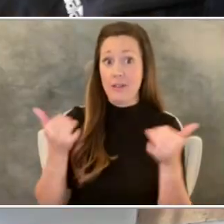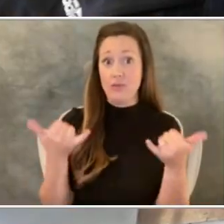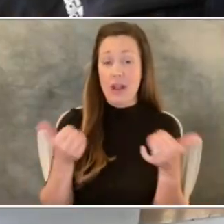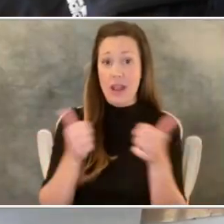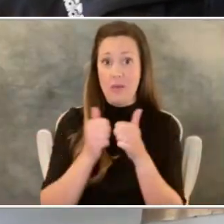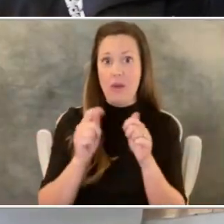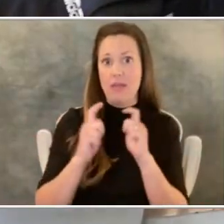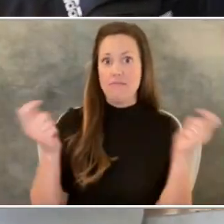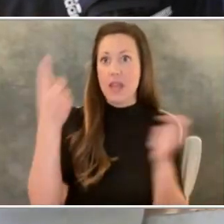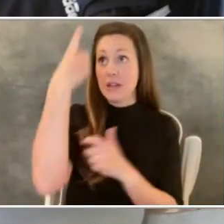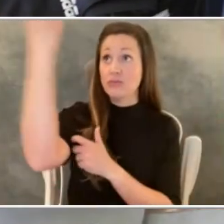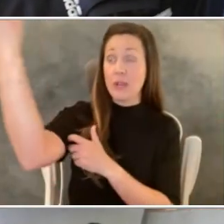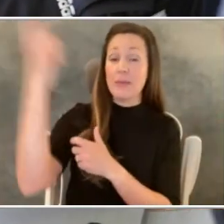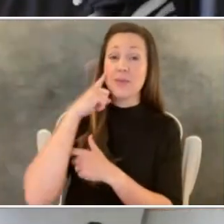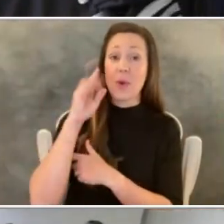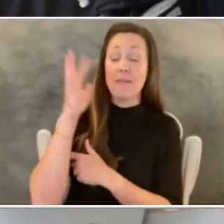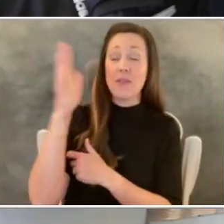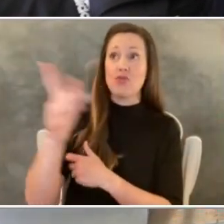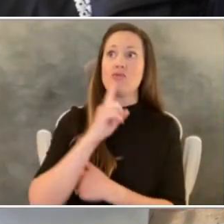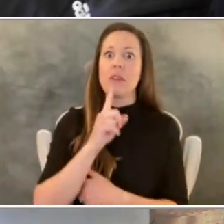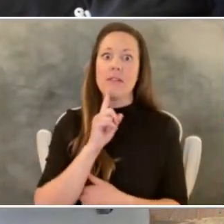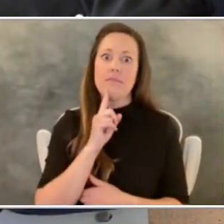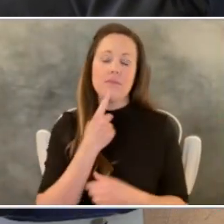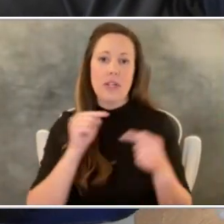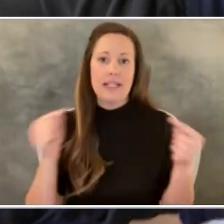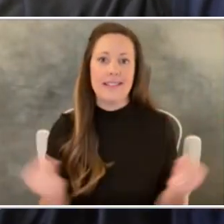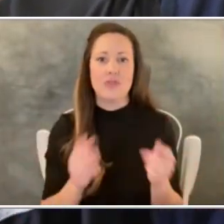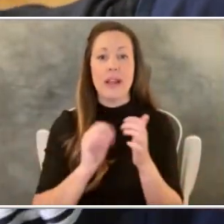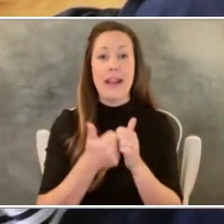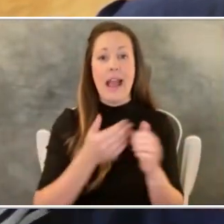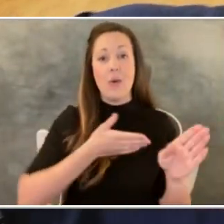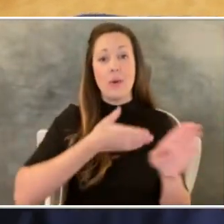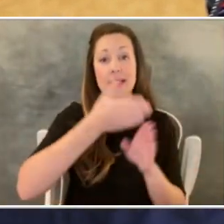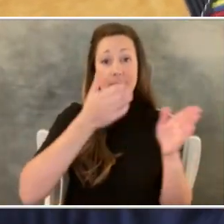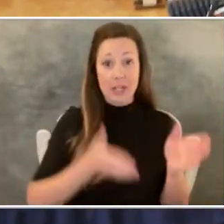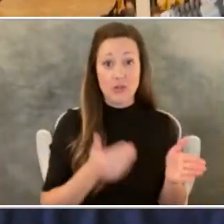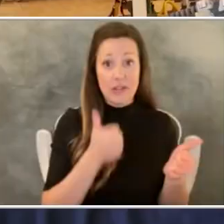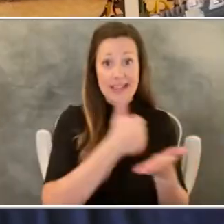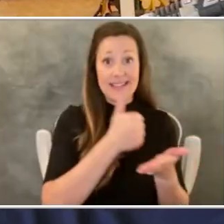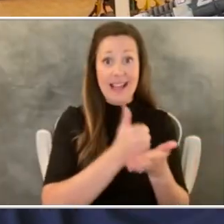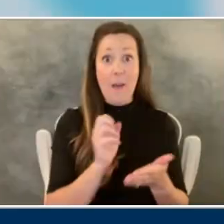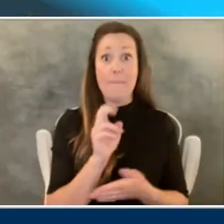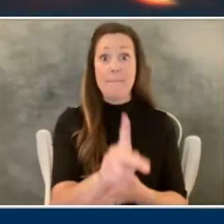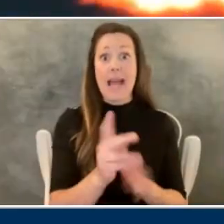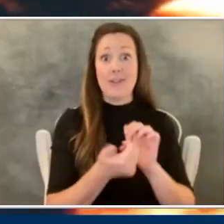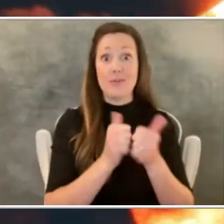a team of specialists helped get him back to sports and a state championship.